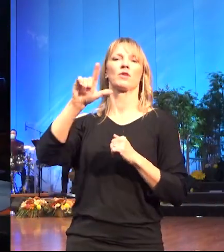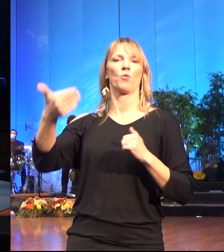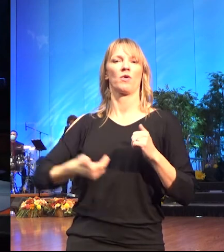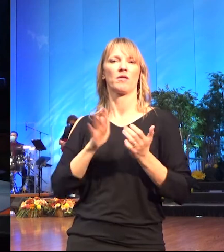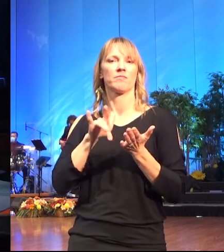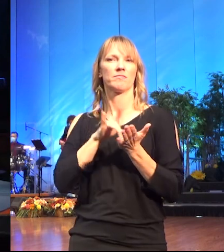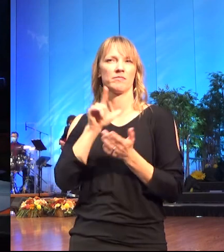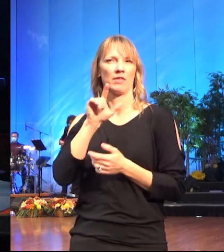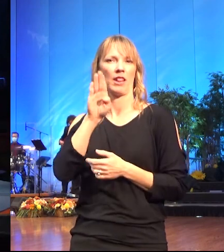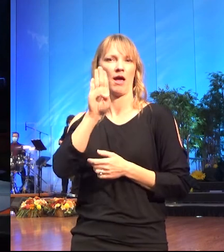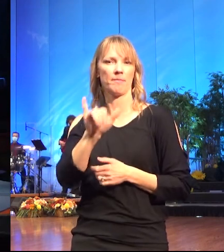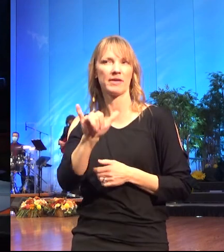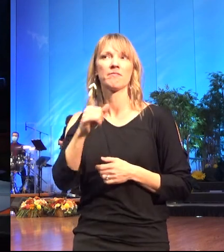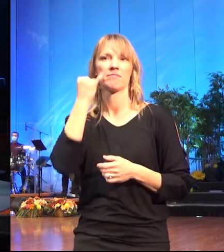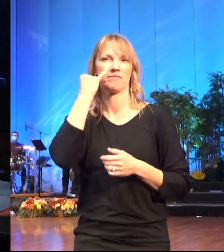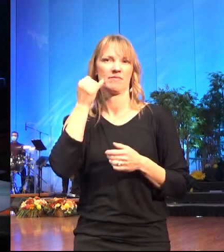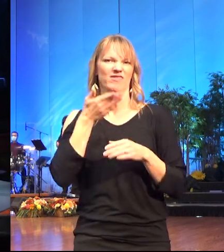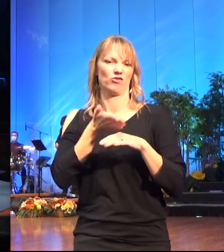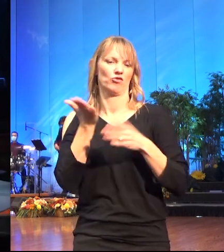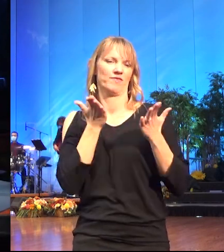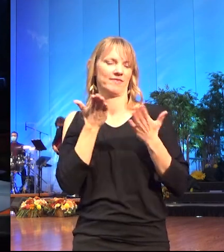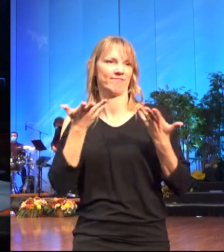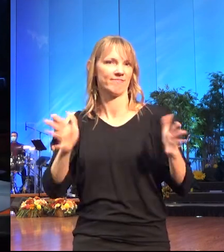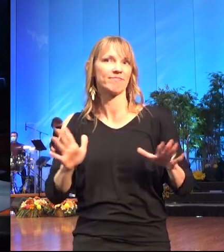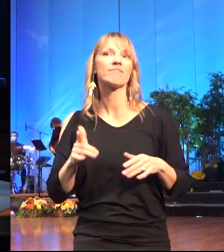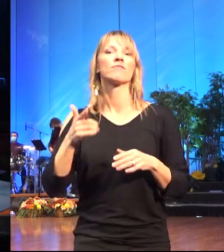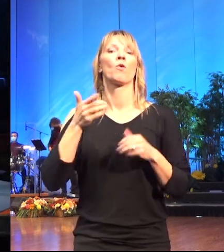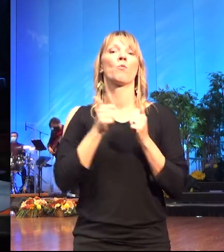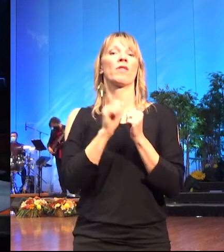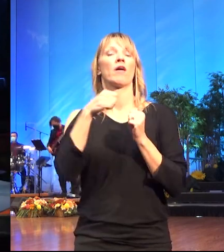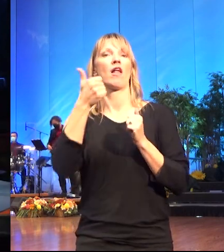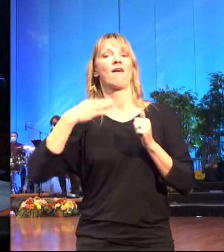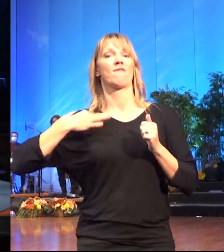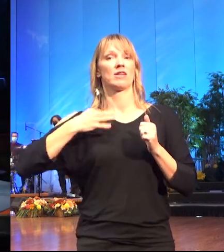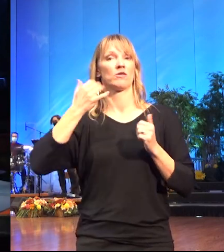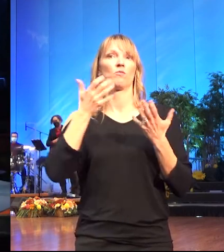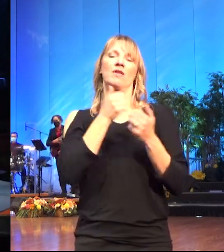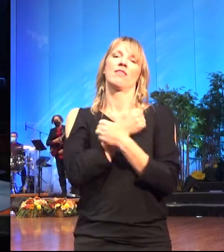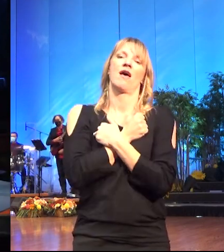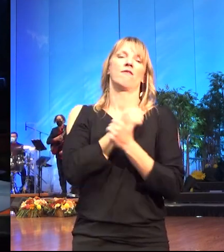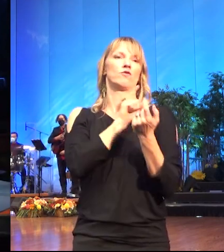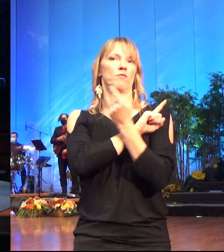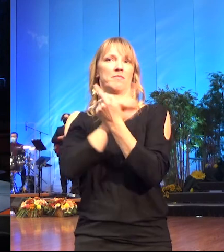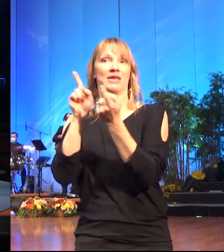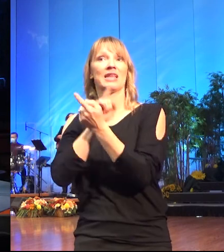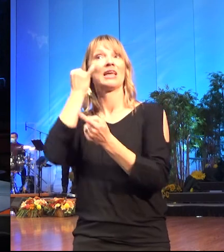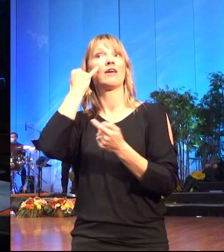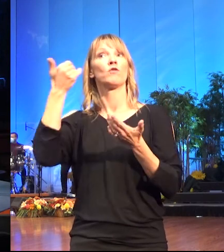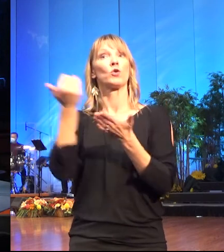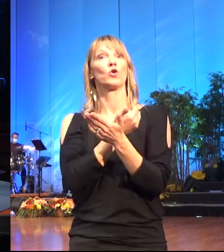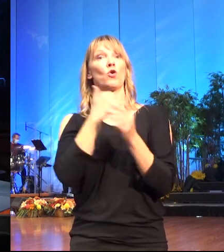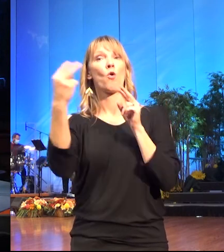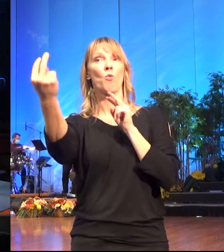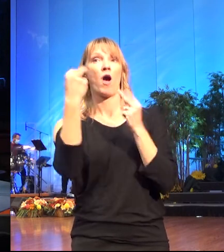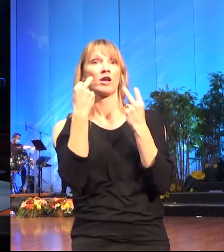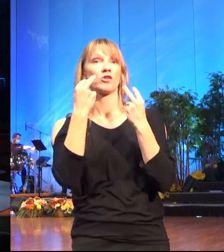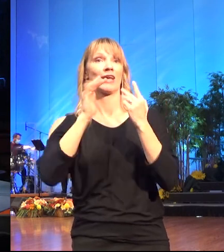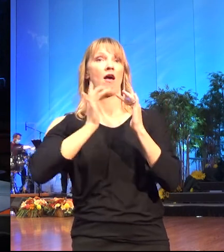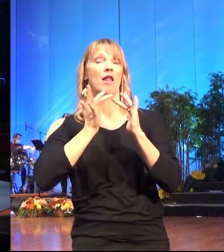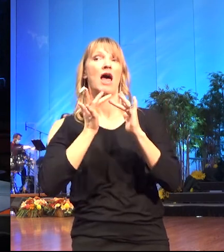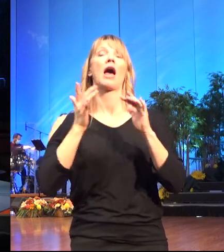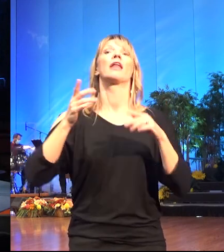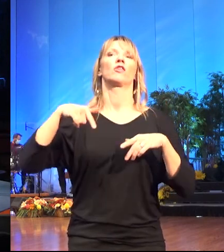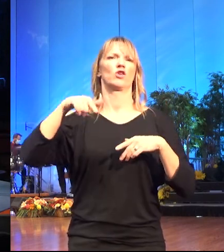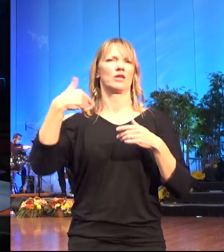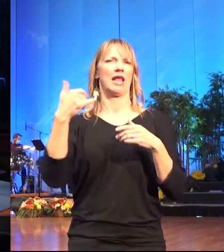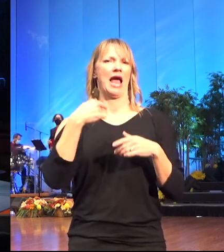at milehighchurch.org, and please learn more about us. And we're not that hard to find, are we, Michelle, if you want to know more? Our incredible prayer practitioners are making